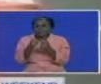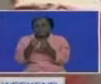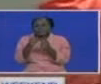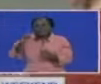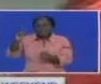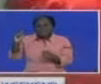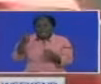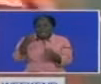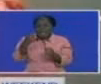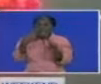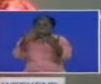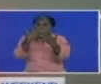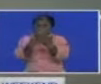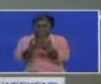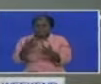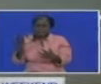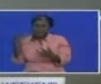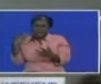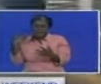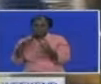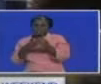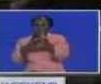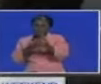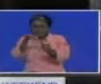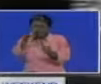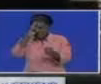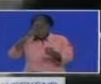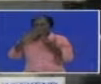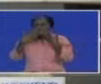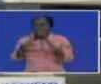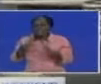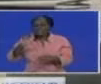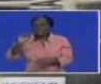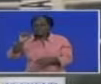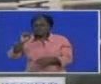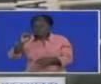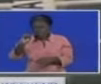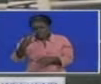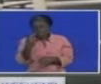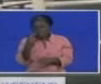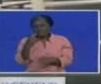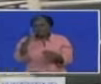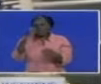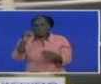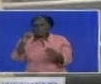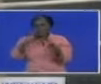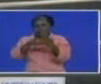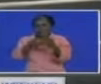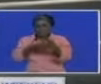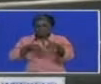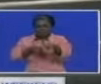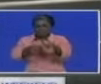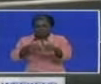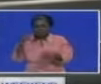Kenya Prisons, who earlier posed a big threat to the policemen, finished the 5th leg runners up with 14 points, followed by host Nakuru. Coast